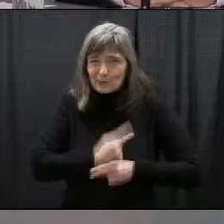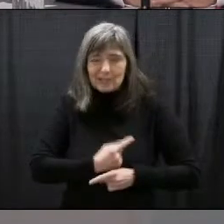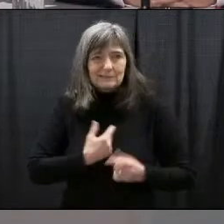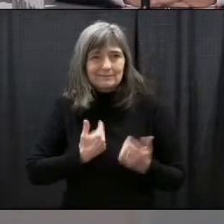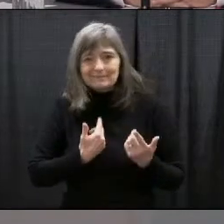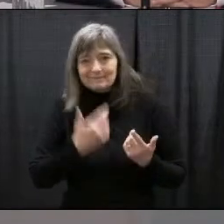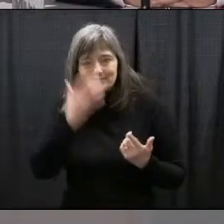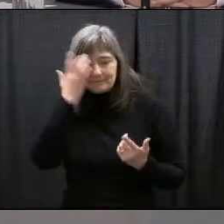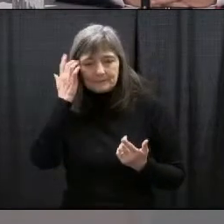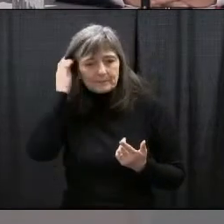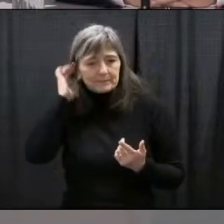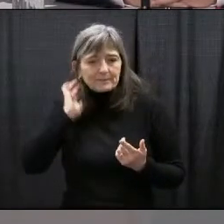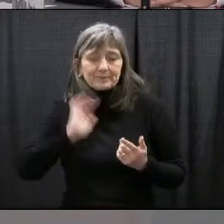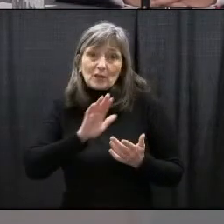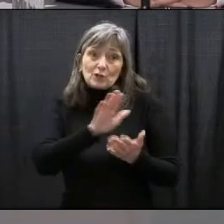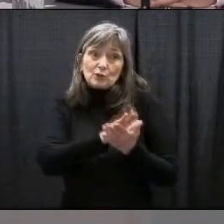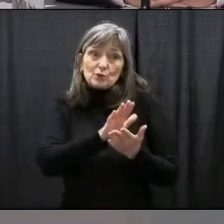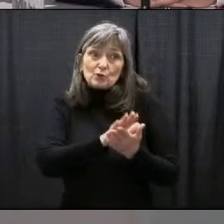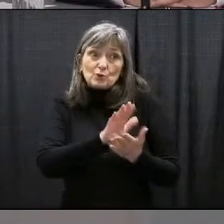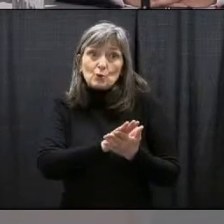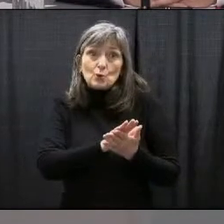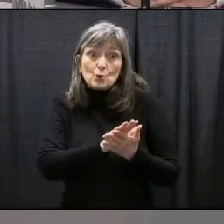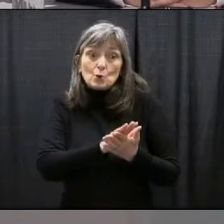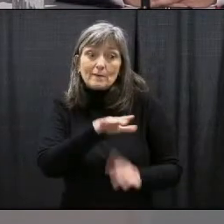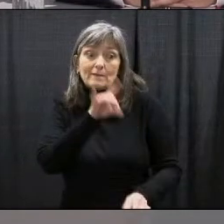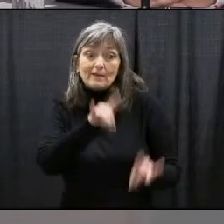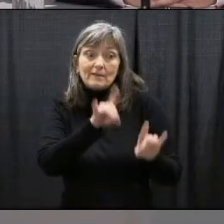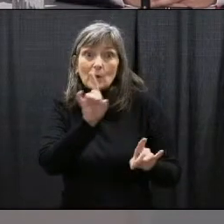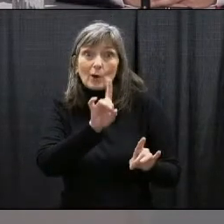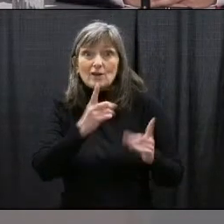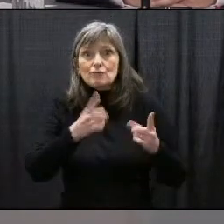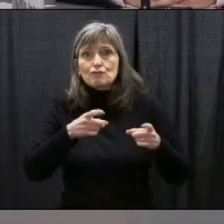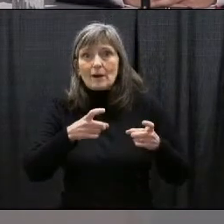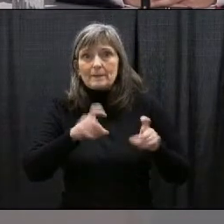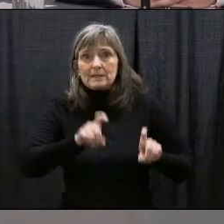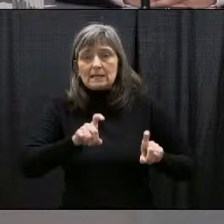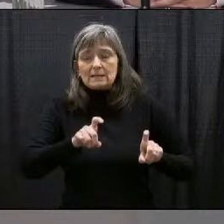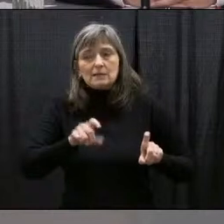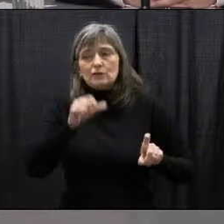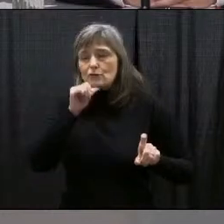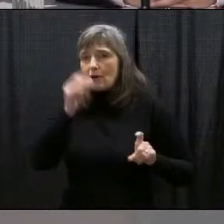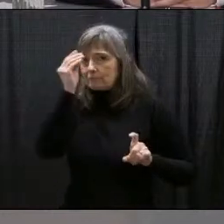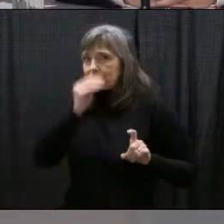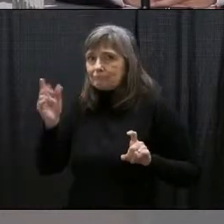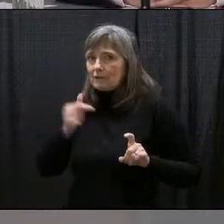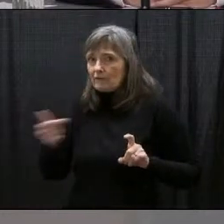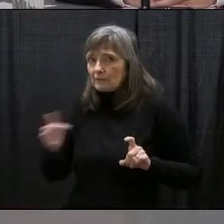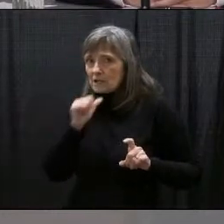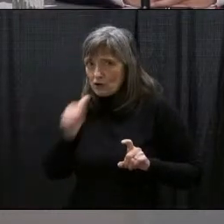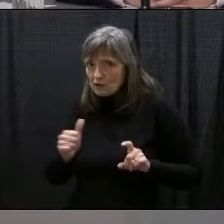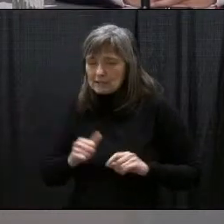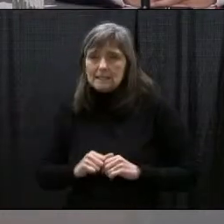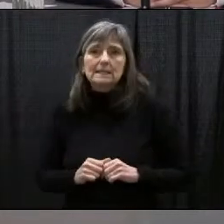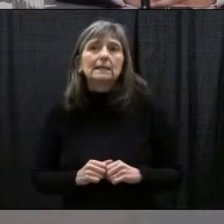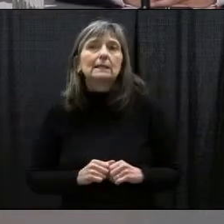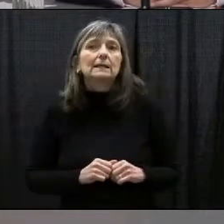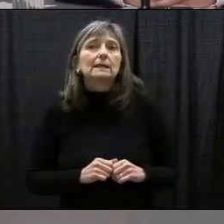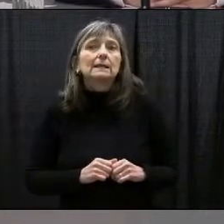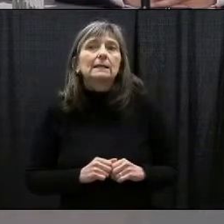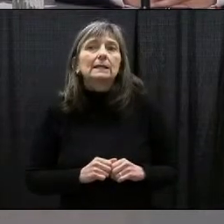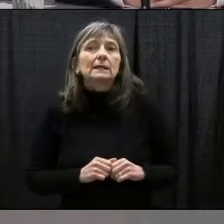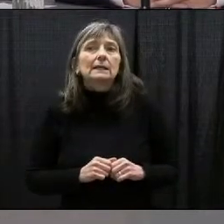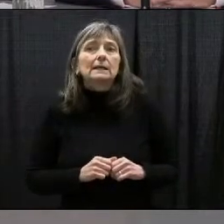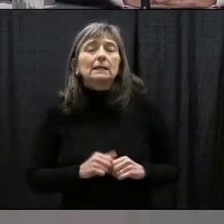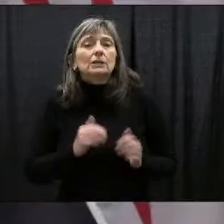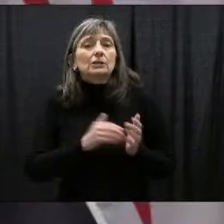those school cases are being picked up on rapid tests and are not being reported? Yeah, so I don't have an update